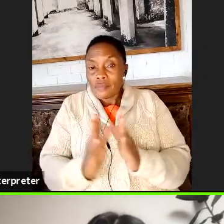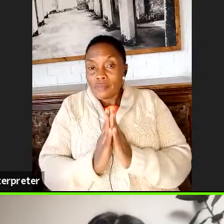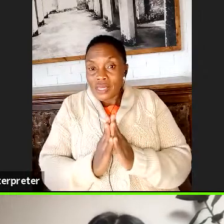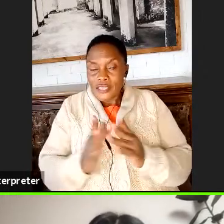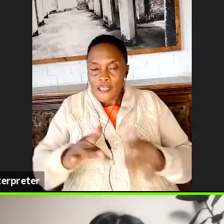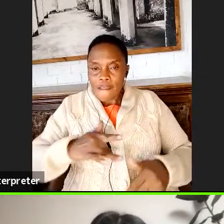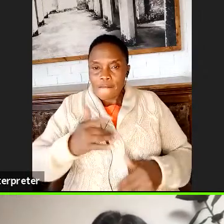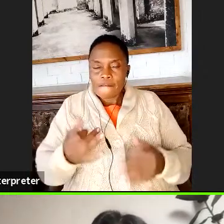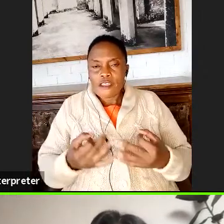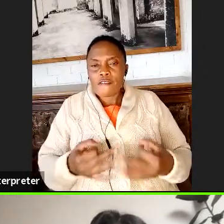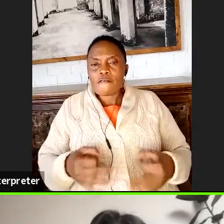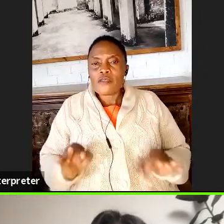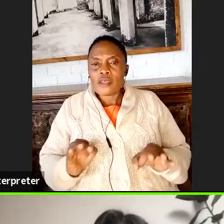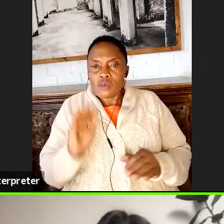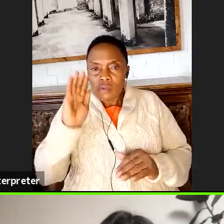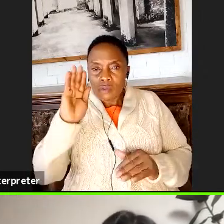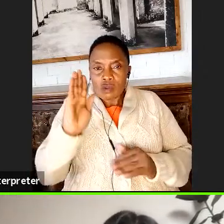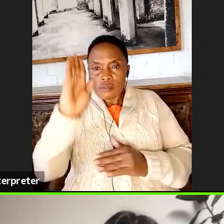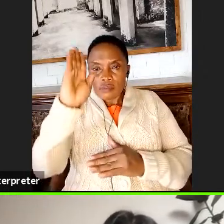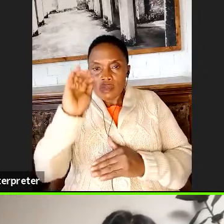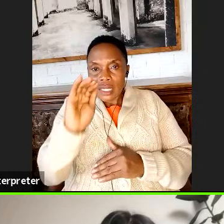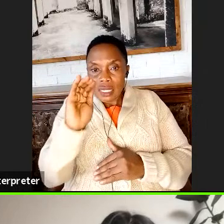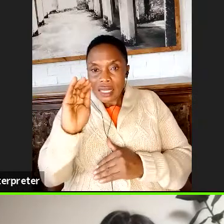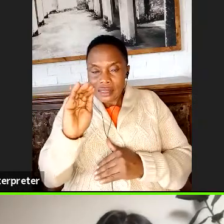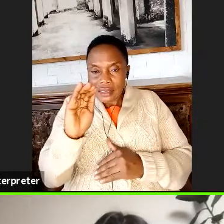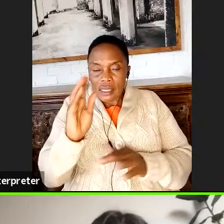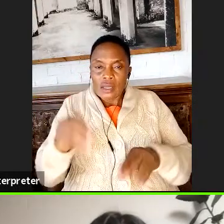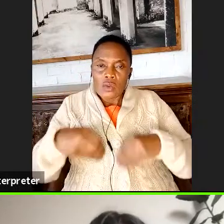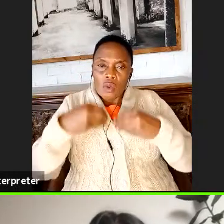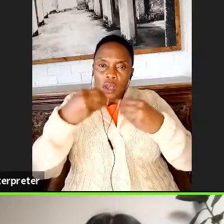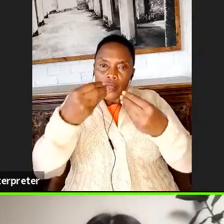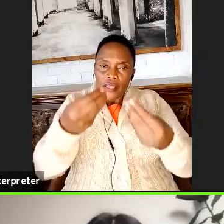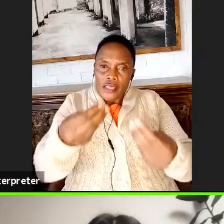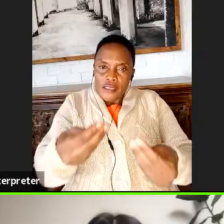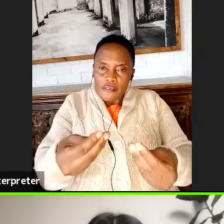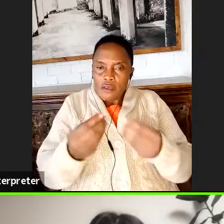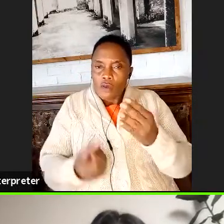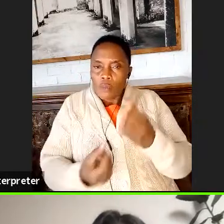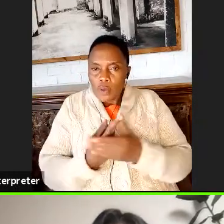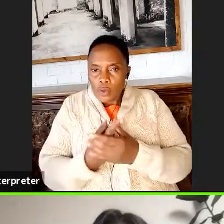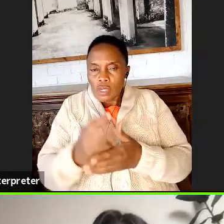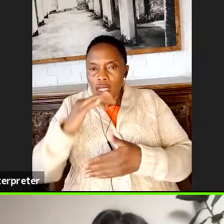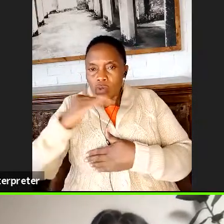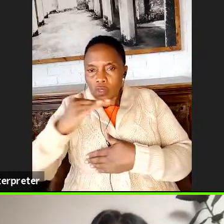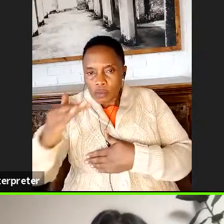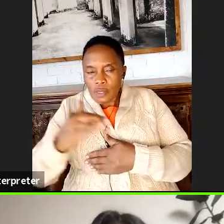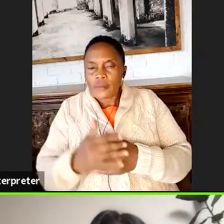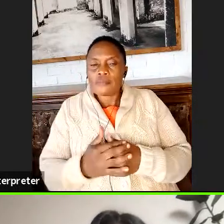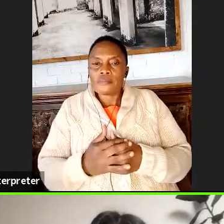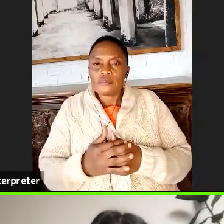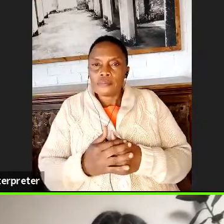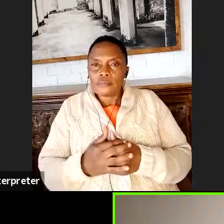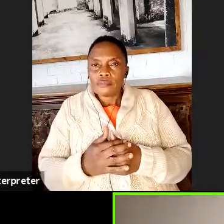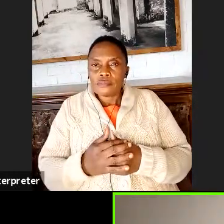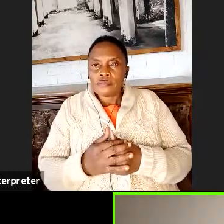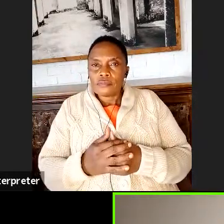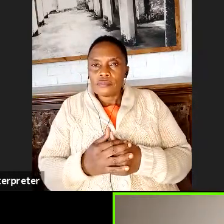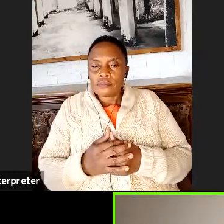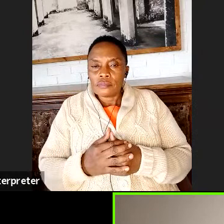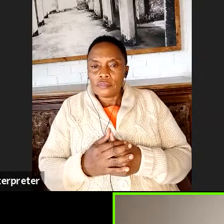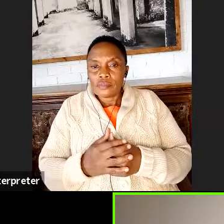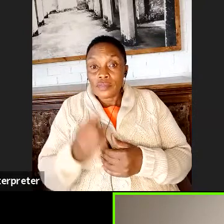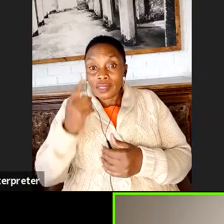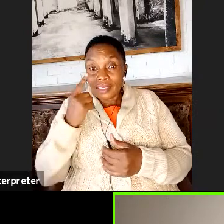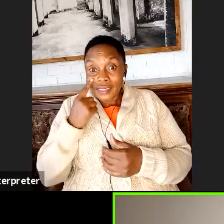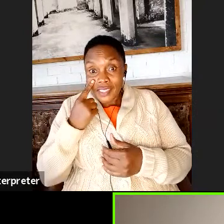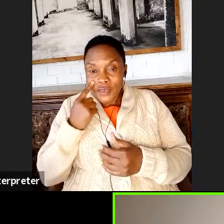interject afterward and give your insight as well. This should be very collaborative. So yeah, let's get